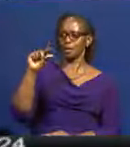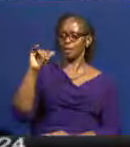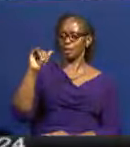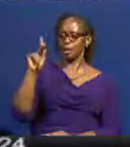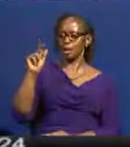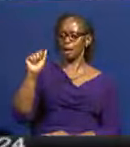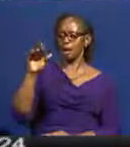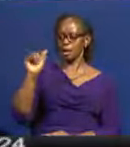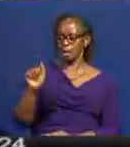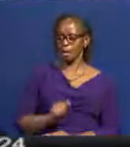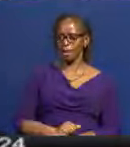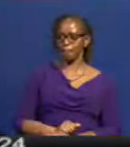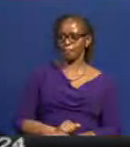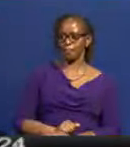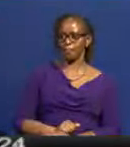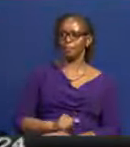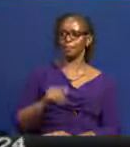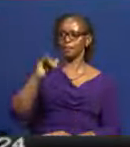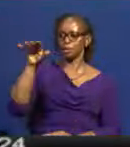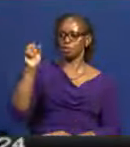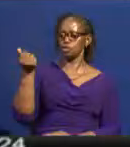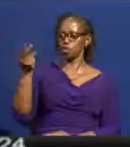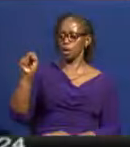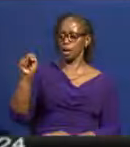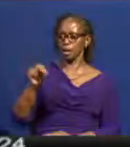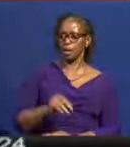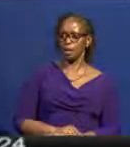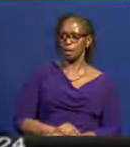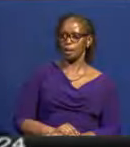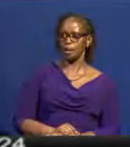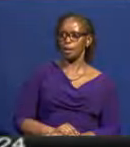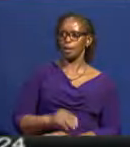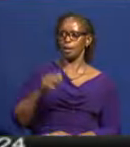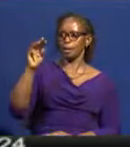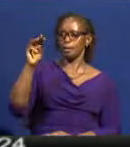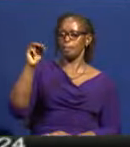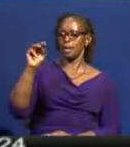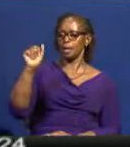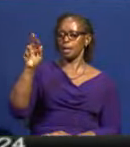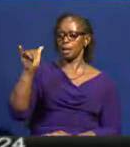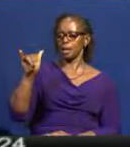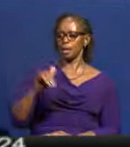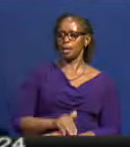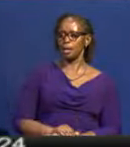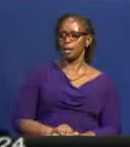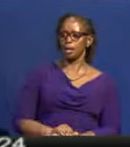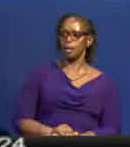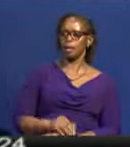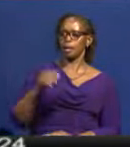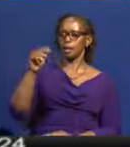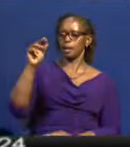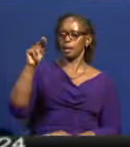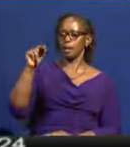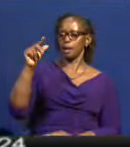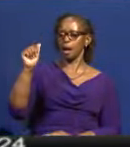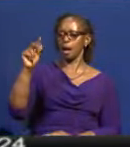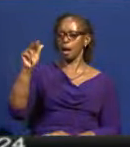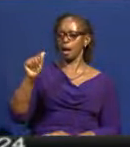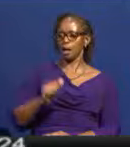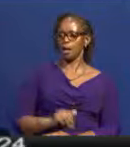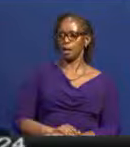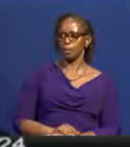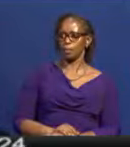Gikaria David, John Kirago, Mary Mainge, Alice Nganga,